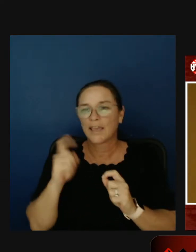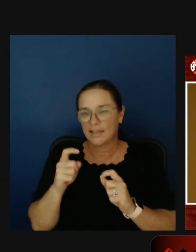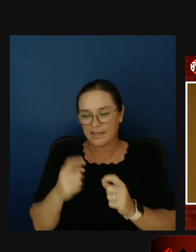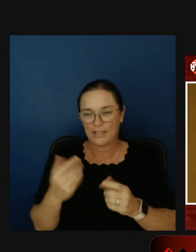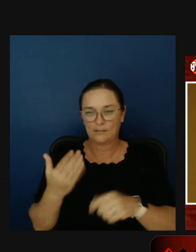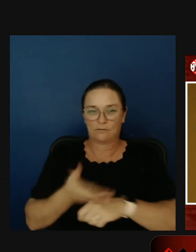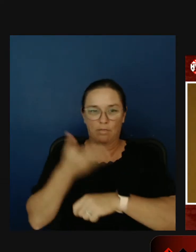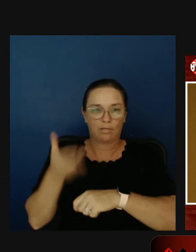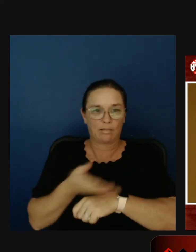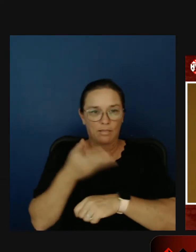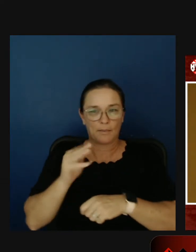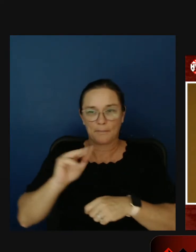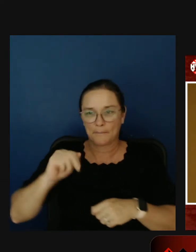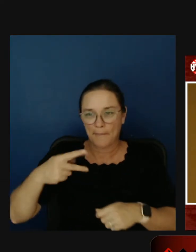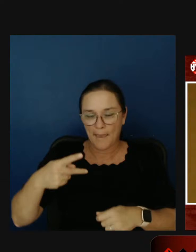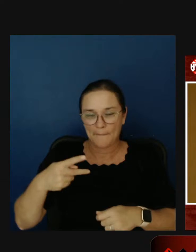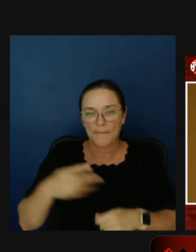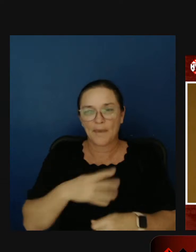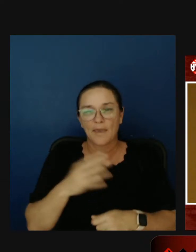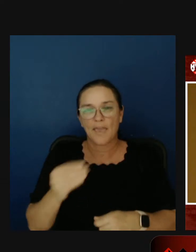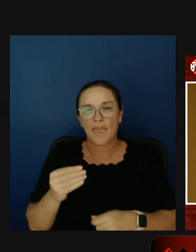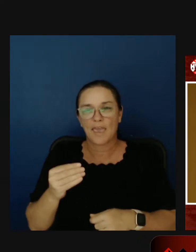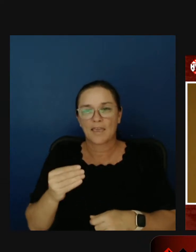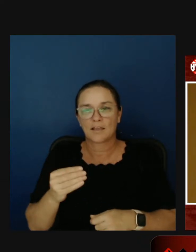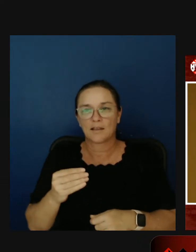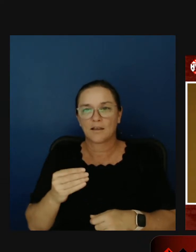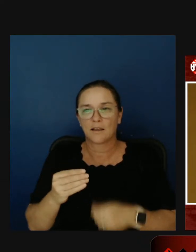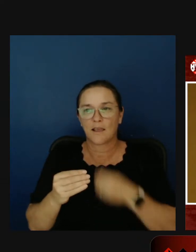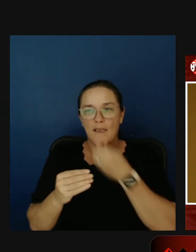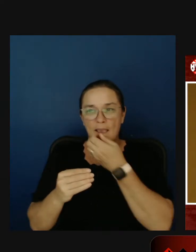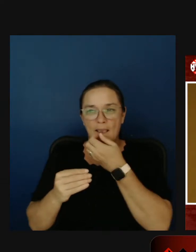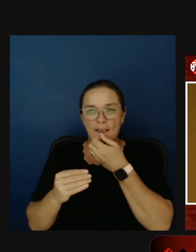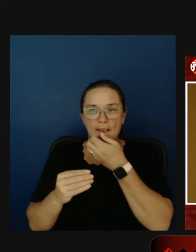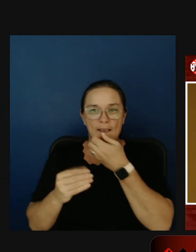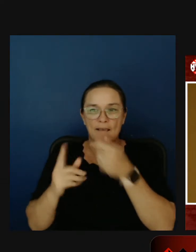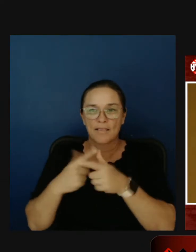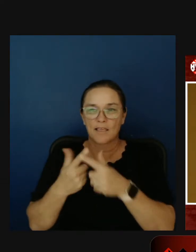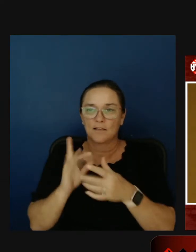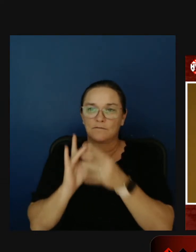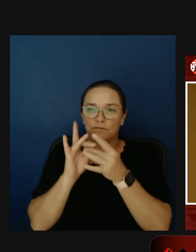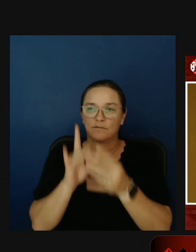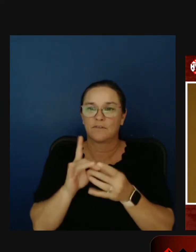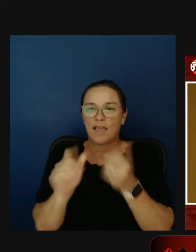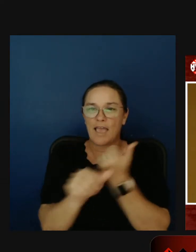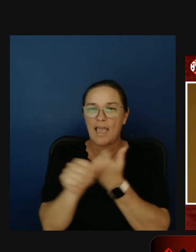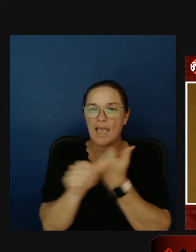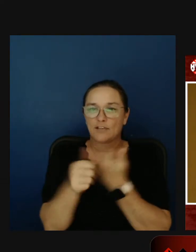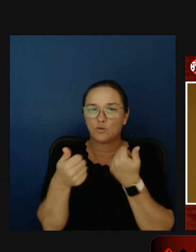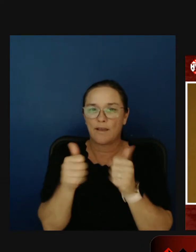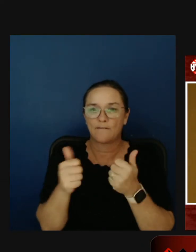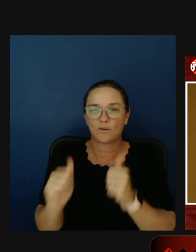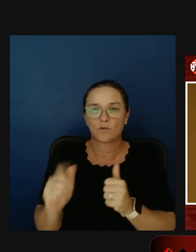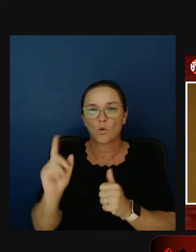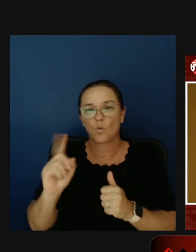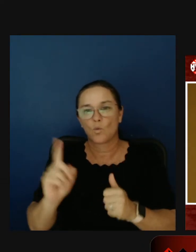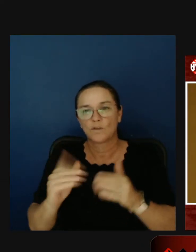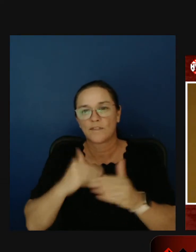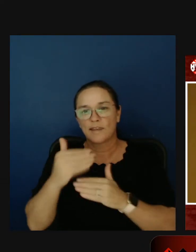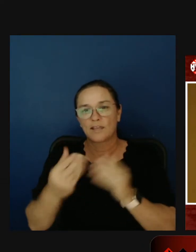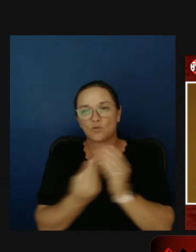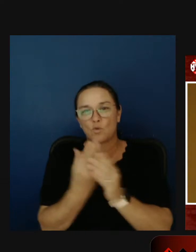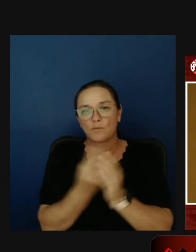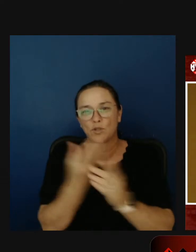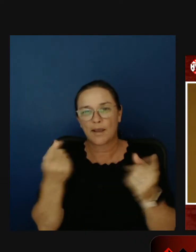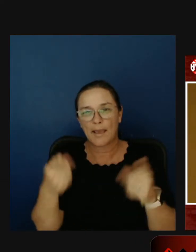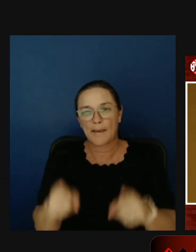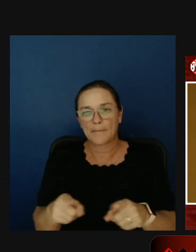mapping updated. And this also feeds in then to hazard efforts as to, okay, where's our next eruption going to happen? Well,